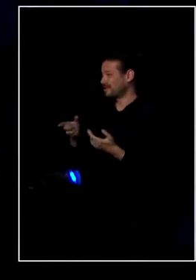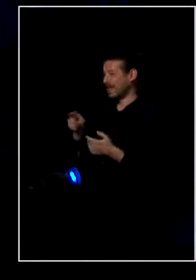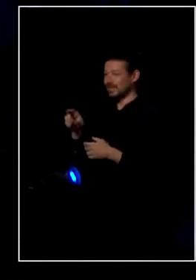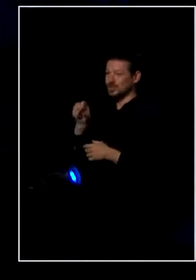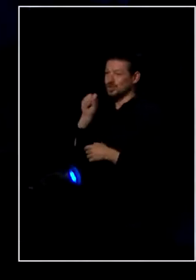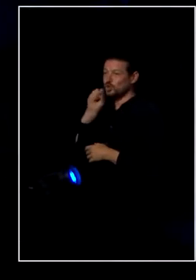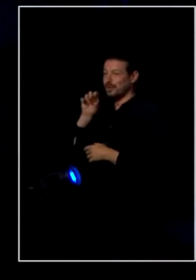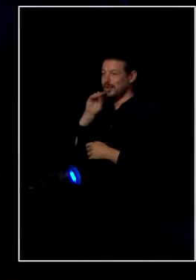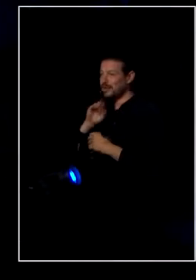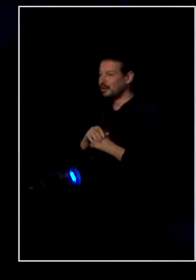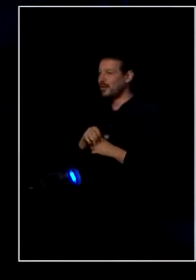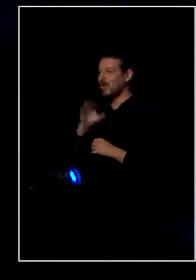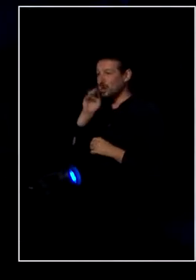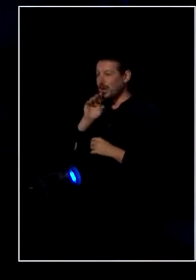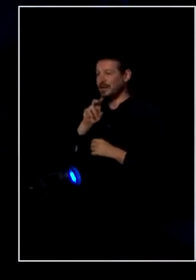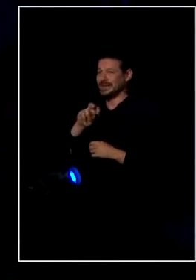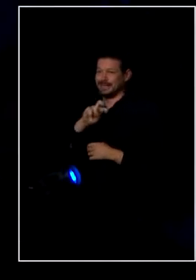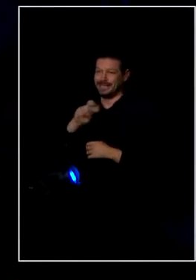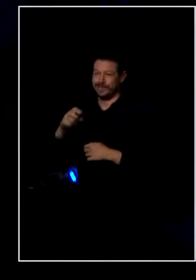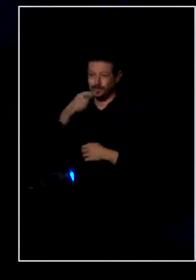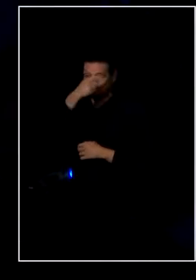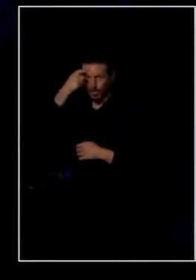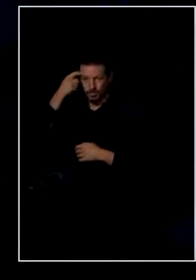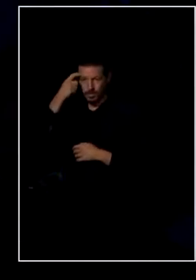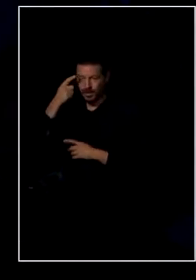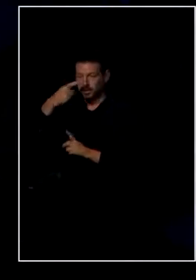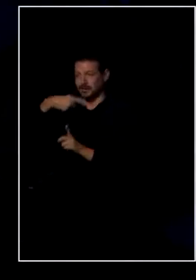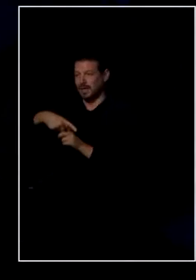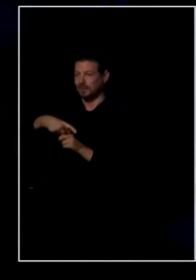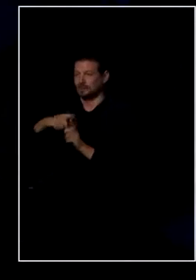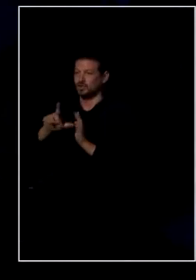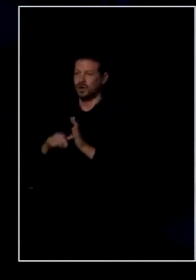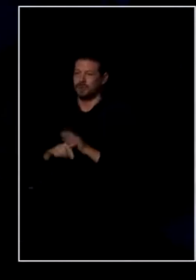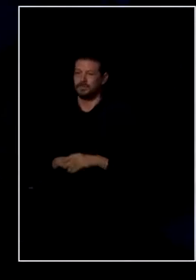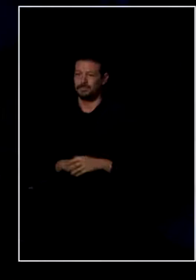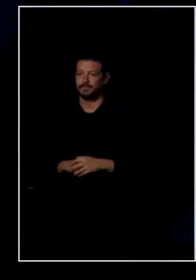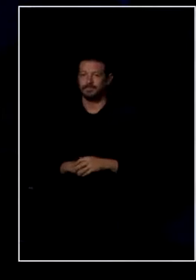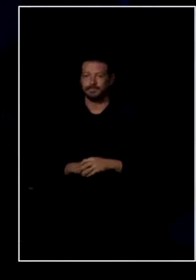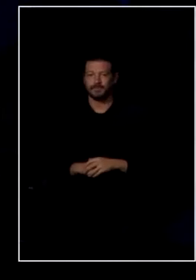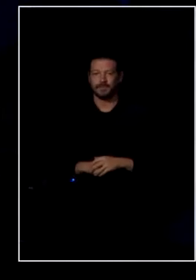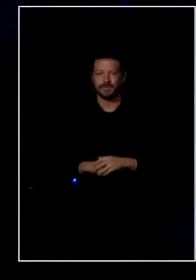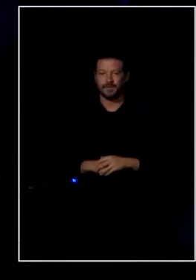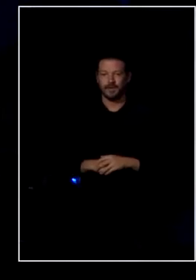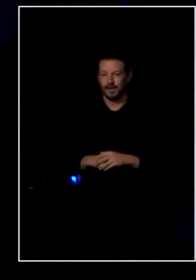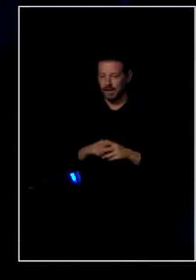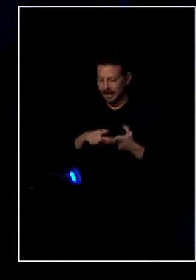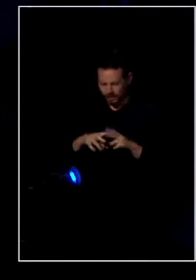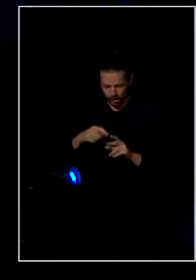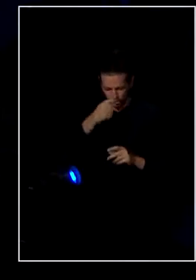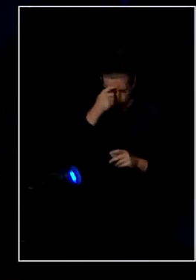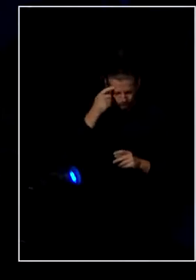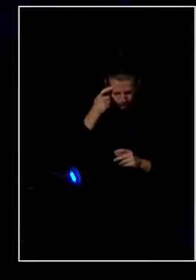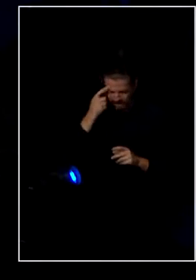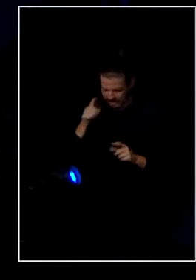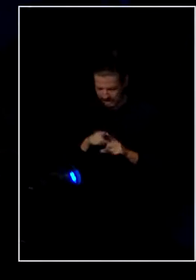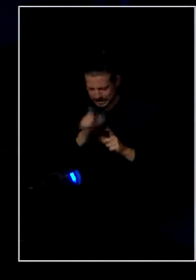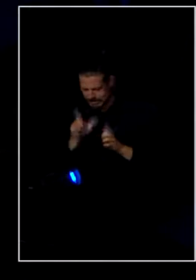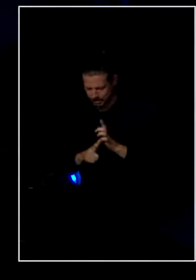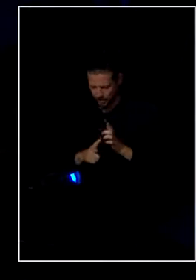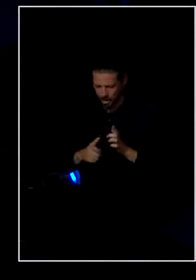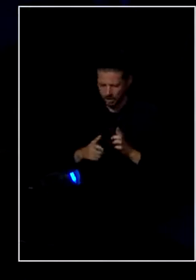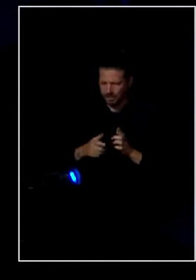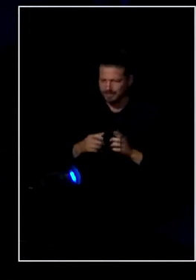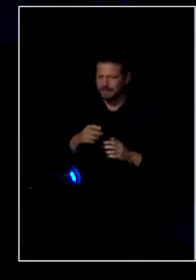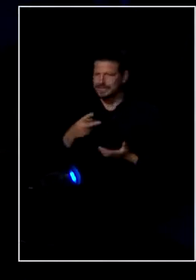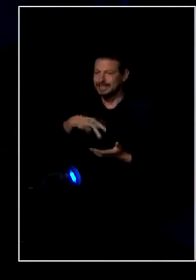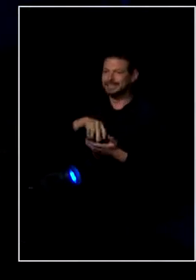comedy is trauma with time. Because if you're going through the trauma and then doing a stand-up show about it, that's not going to work. You're just going to be crying and no